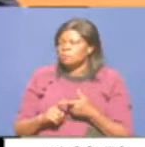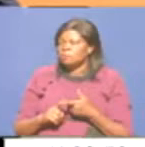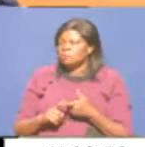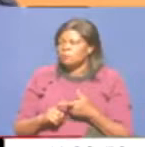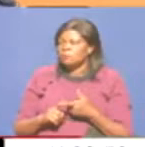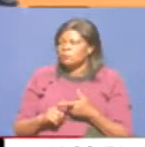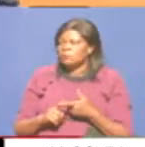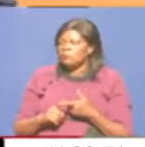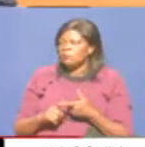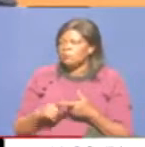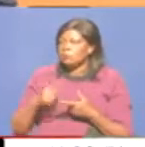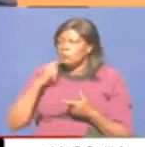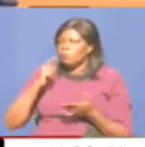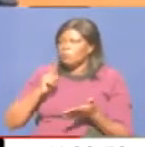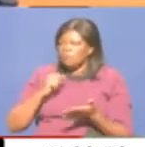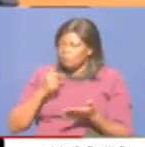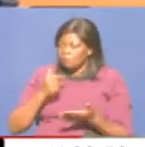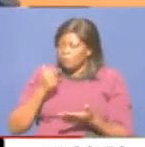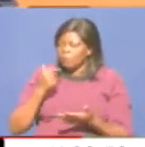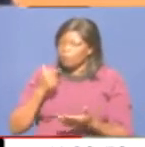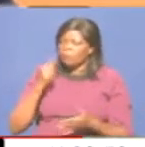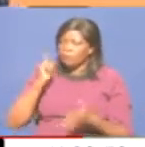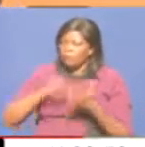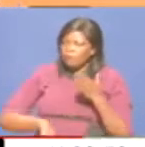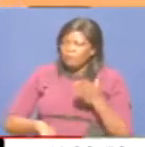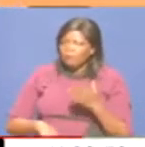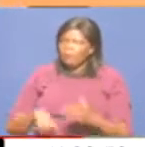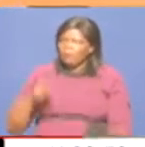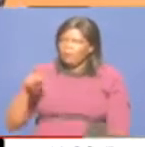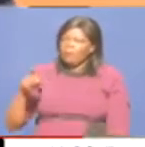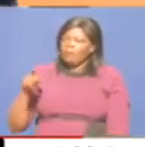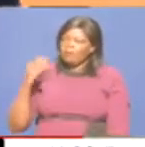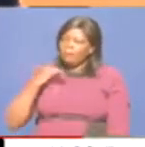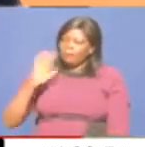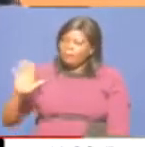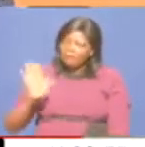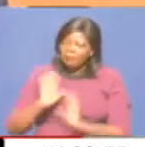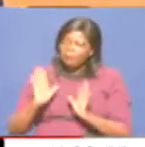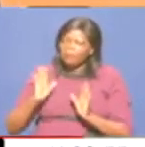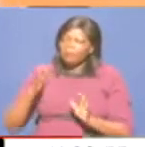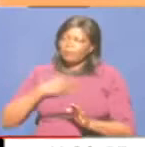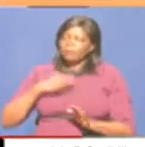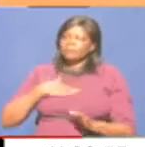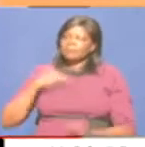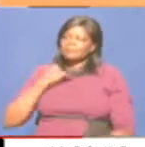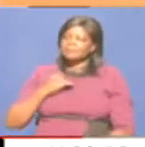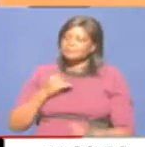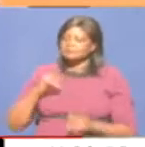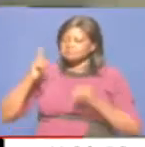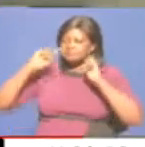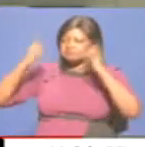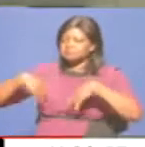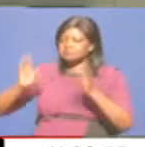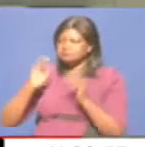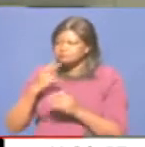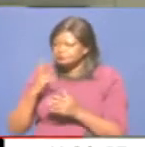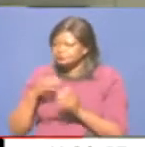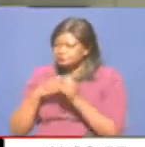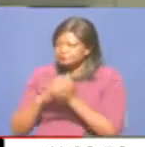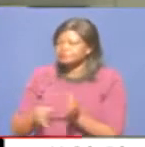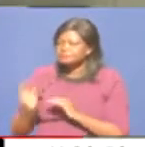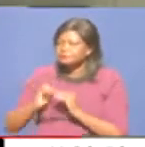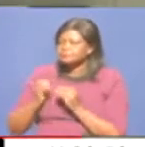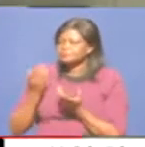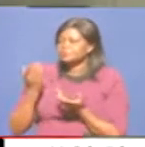is our thief. He is not yours. So you mind your own. Yeah, we've seen leaders being elected